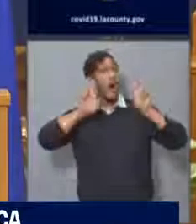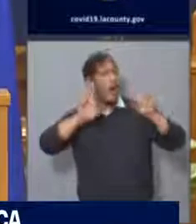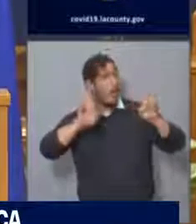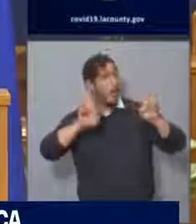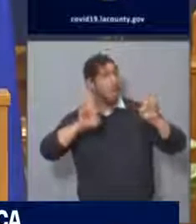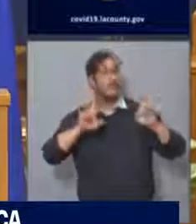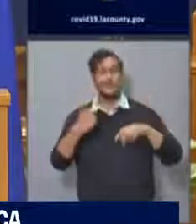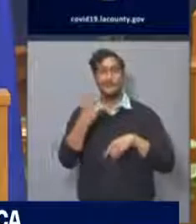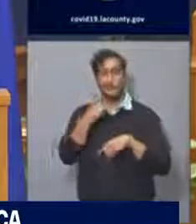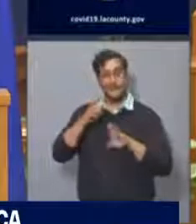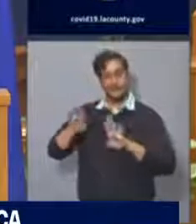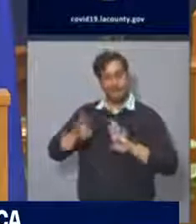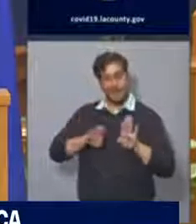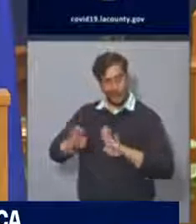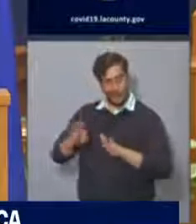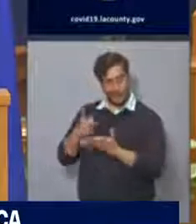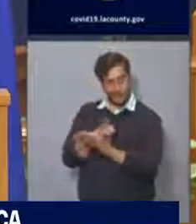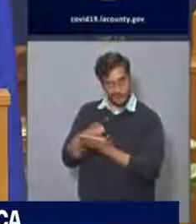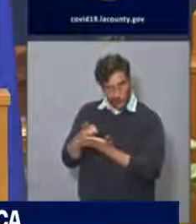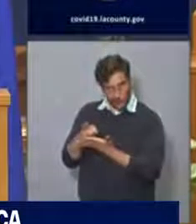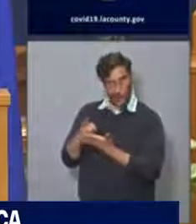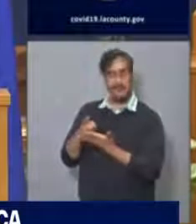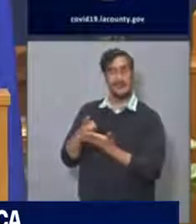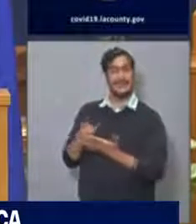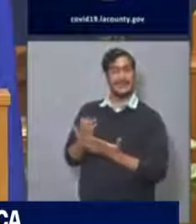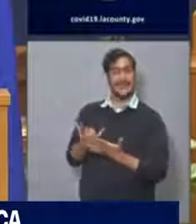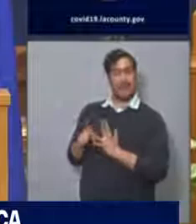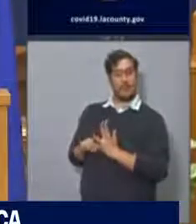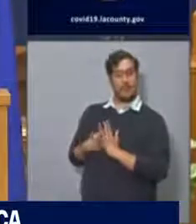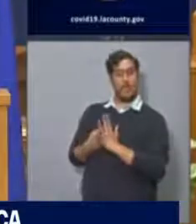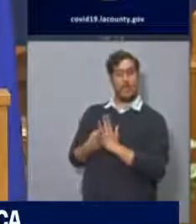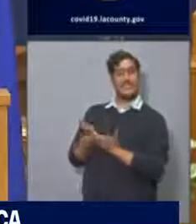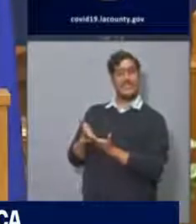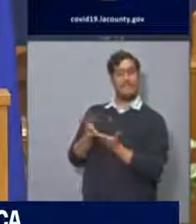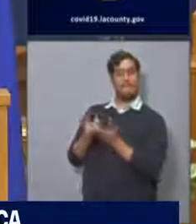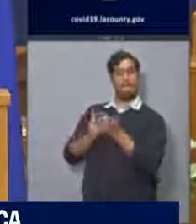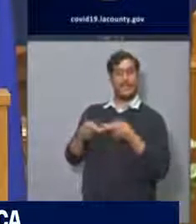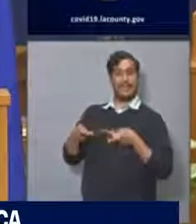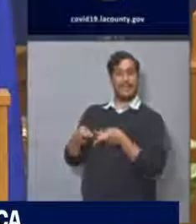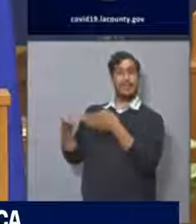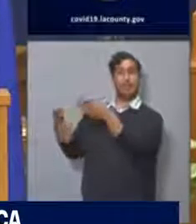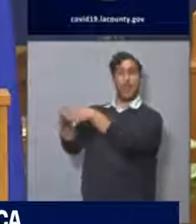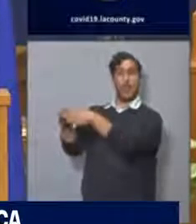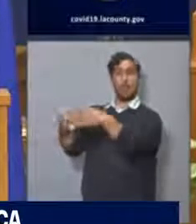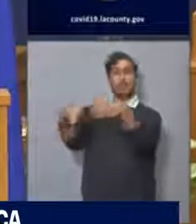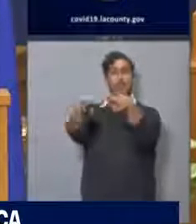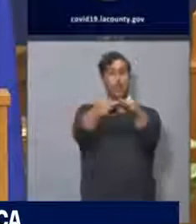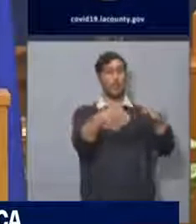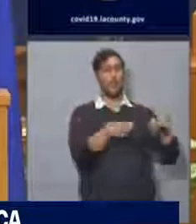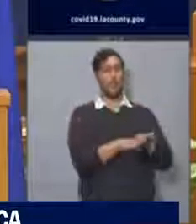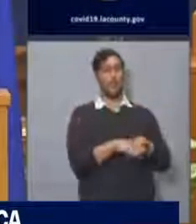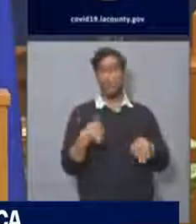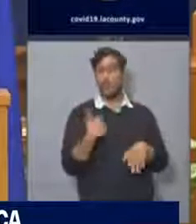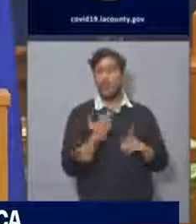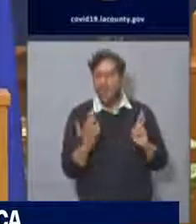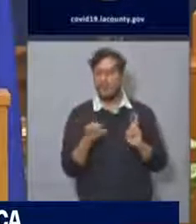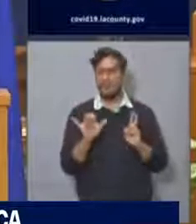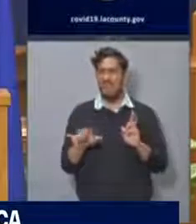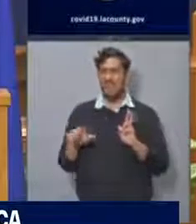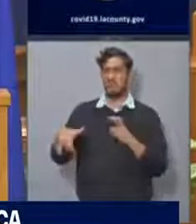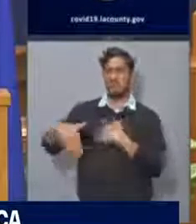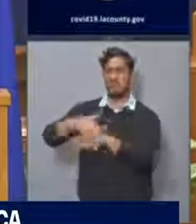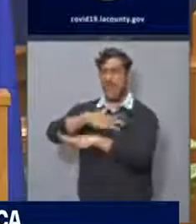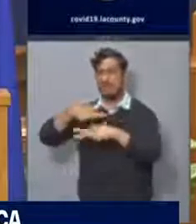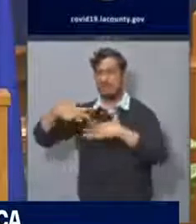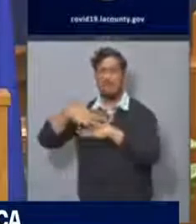know, and have seen this last week as we started closing down some of the opportunities for increased transmission in indoor settings, will lead